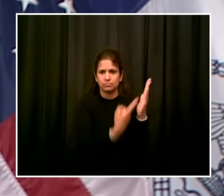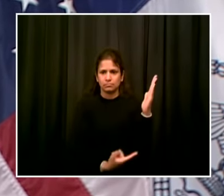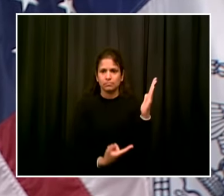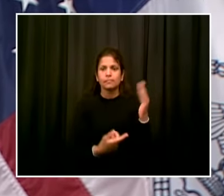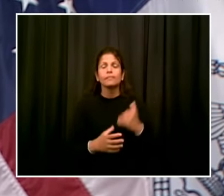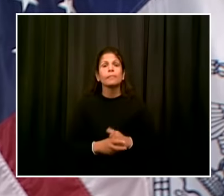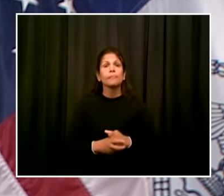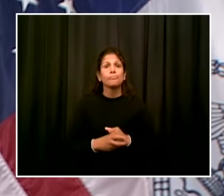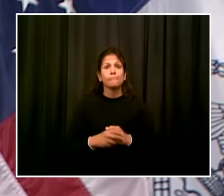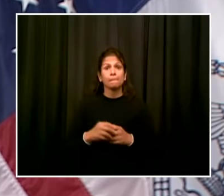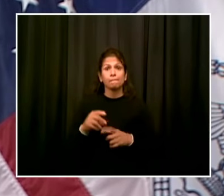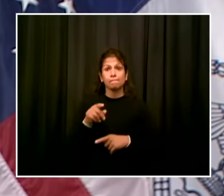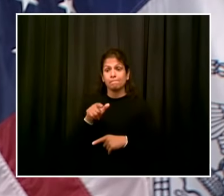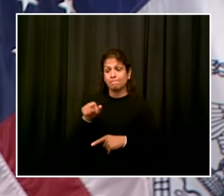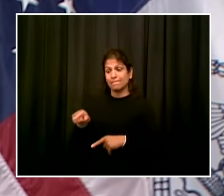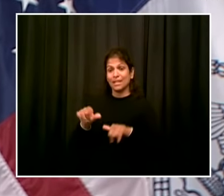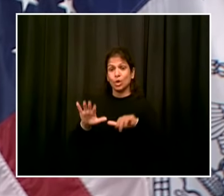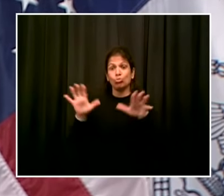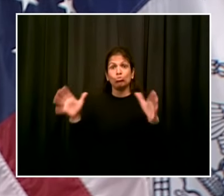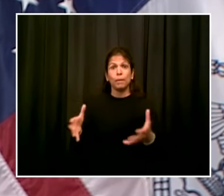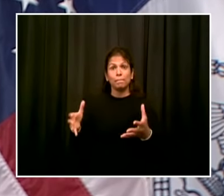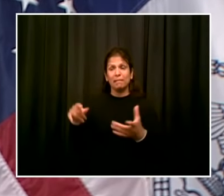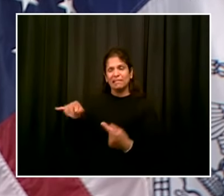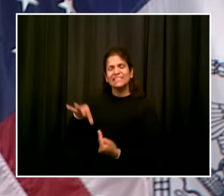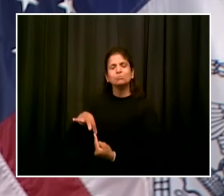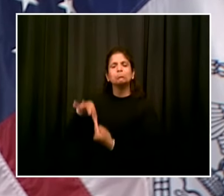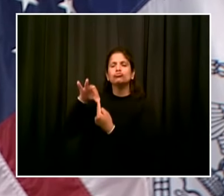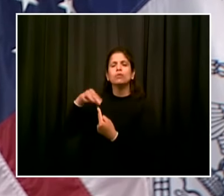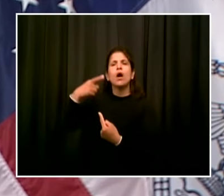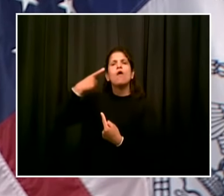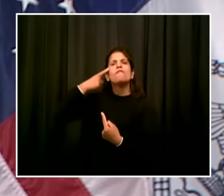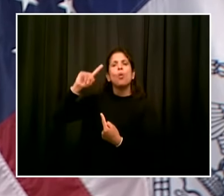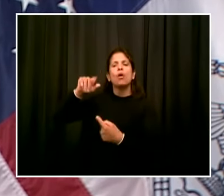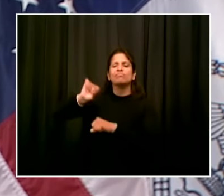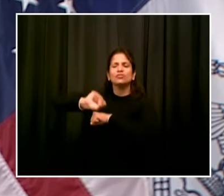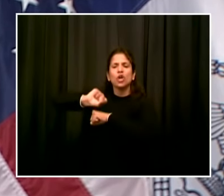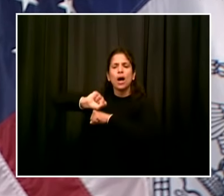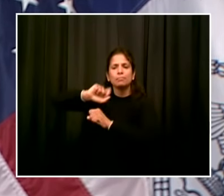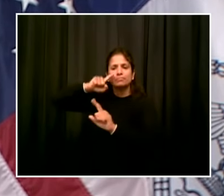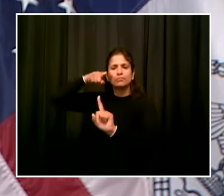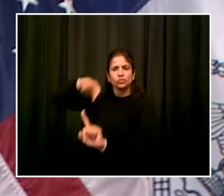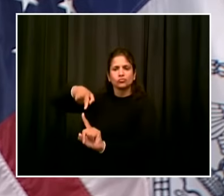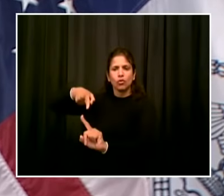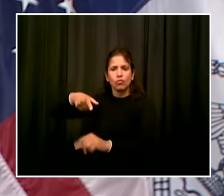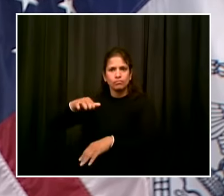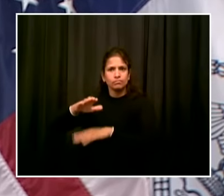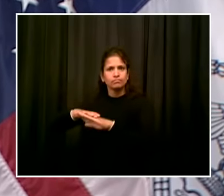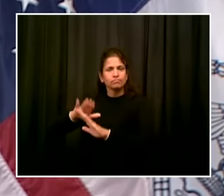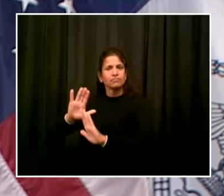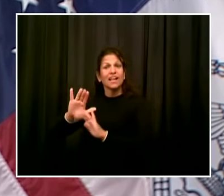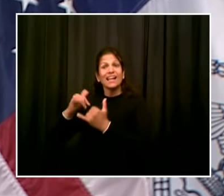unit. And this is something we'll keep fighting against, but again, we have much more profound priorities